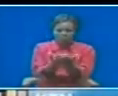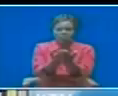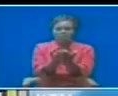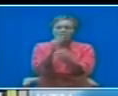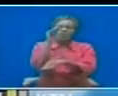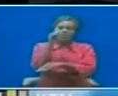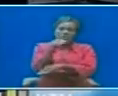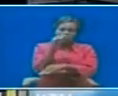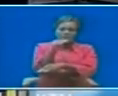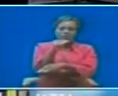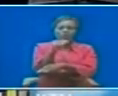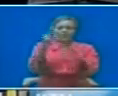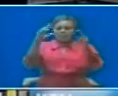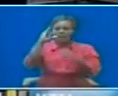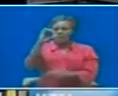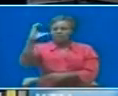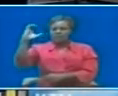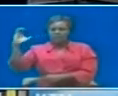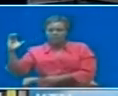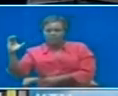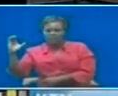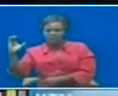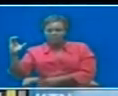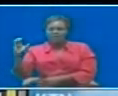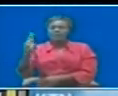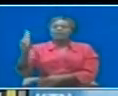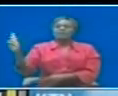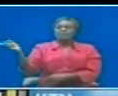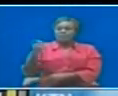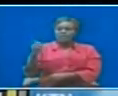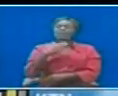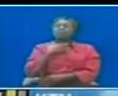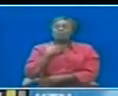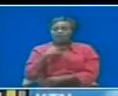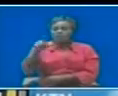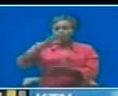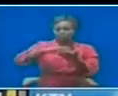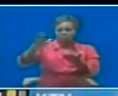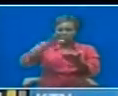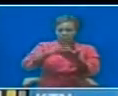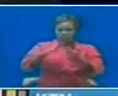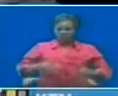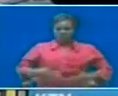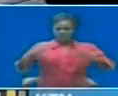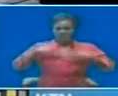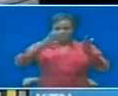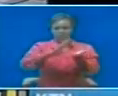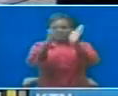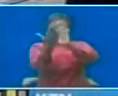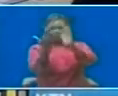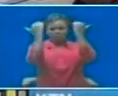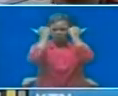latest request to the International Criminal Court. The president has asked the court to excuse him from physically attending a status